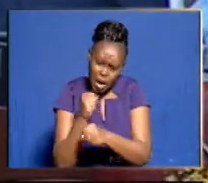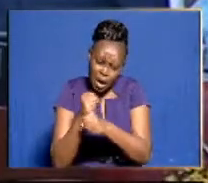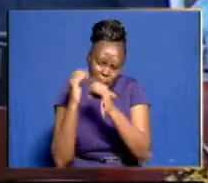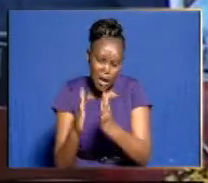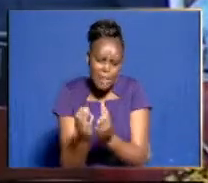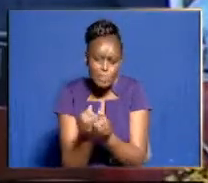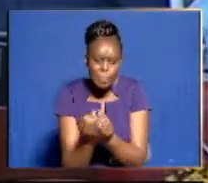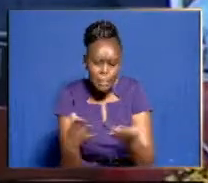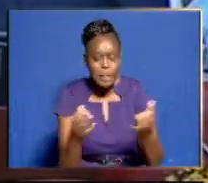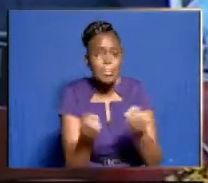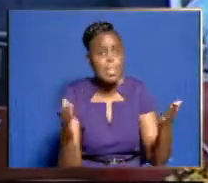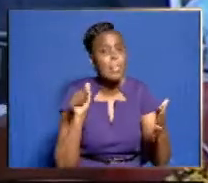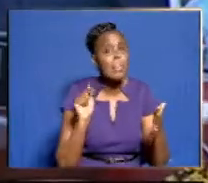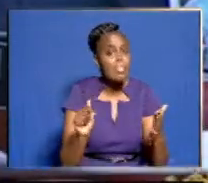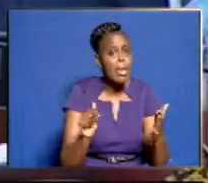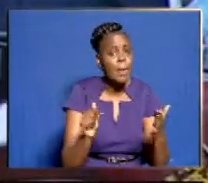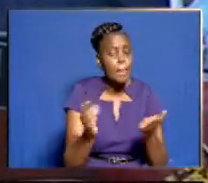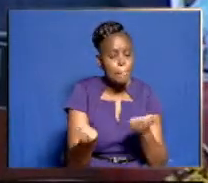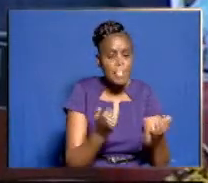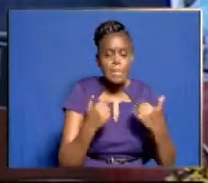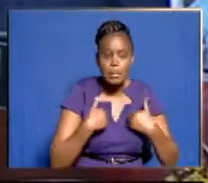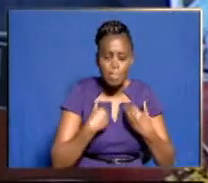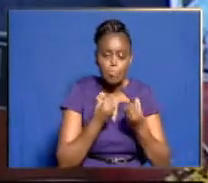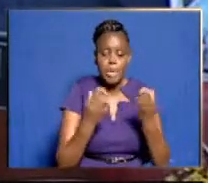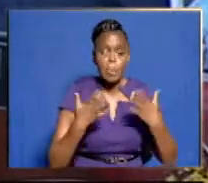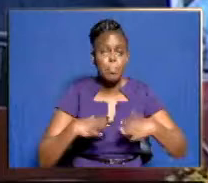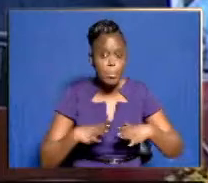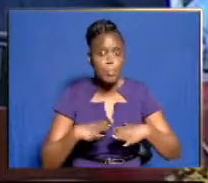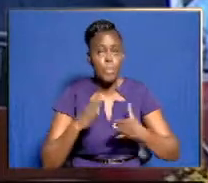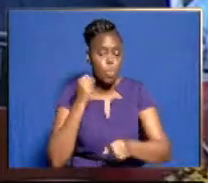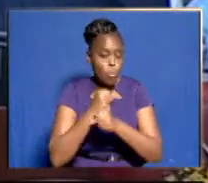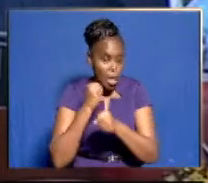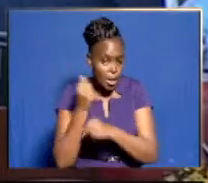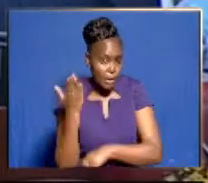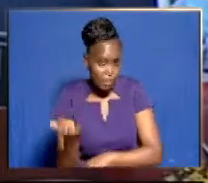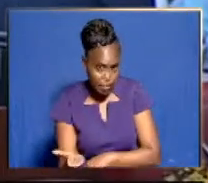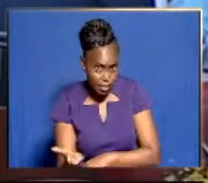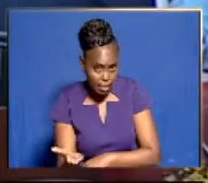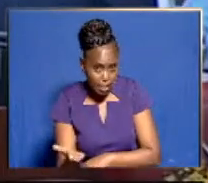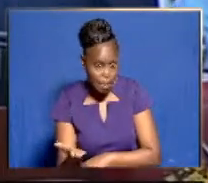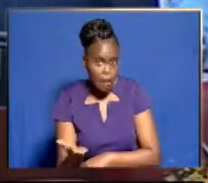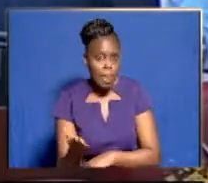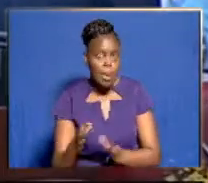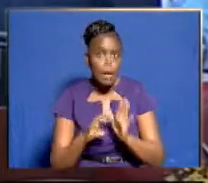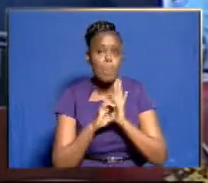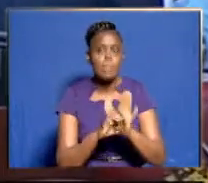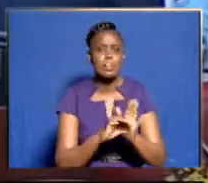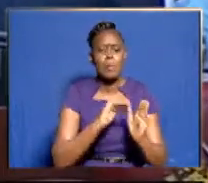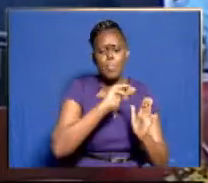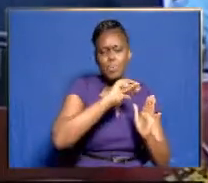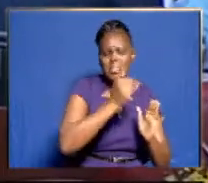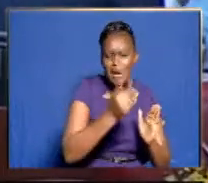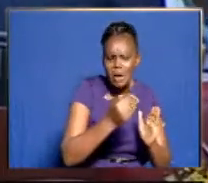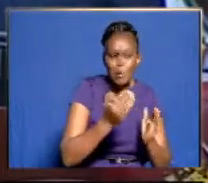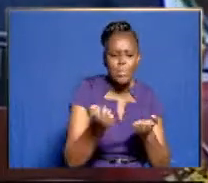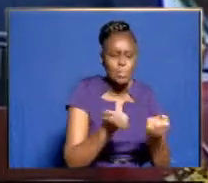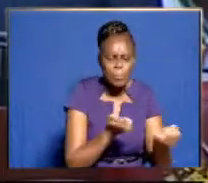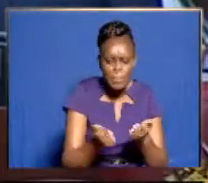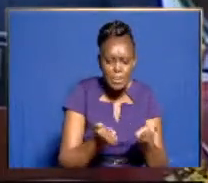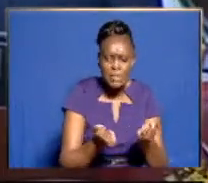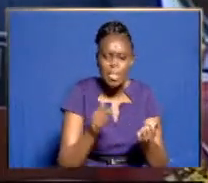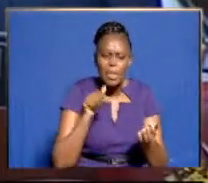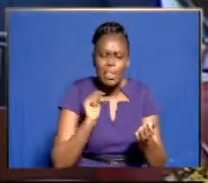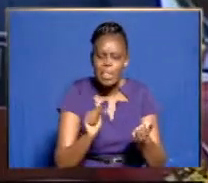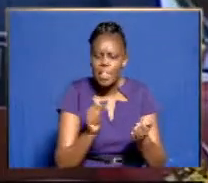Kenyans. Honorable Speaker, when you take businesses like oil businesses downstream, their margins are very low,